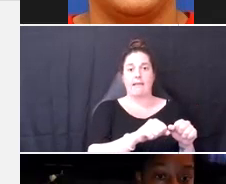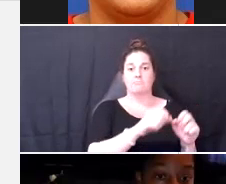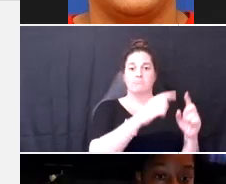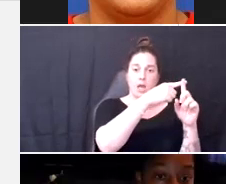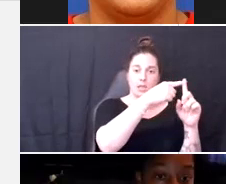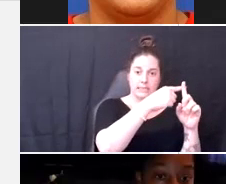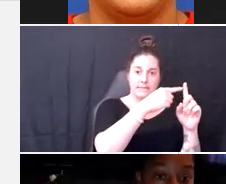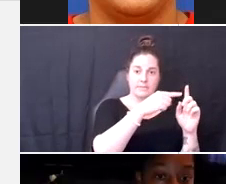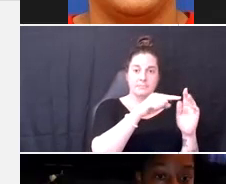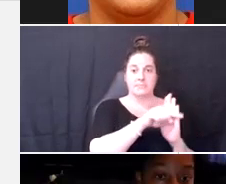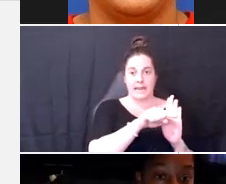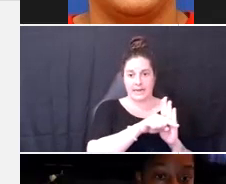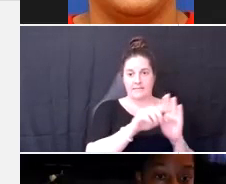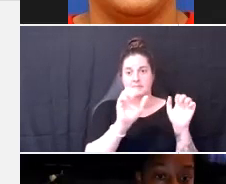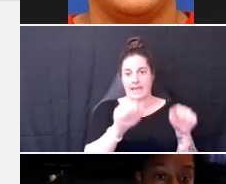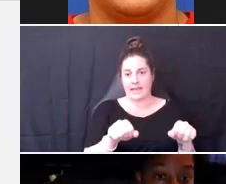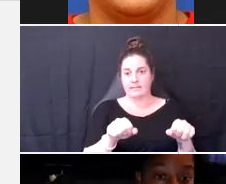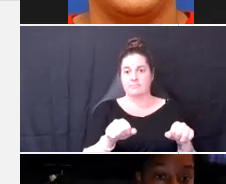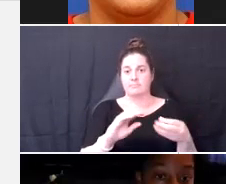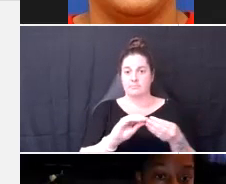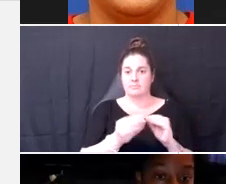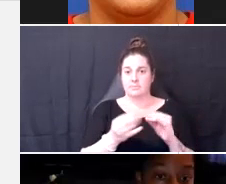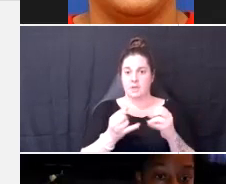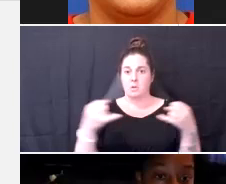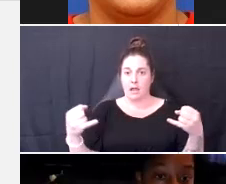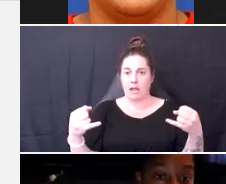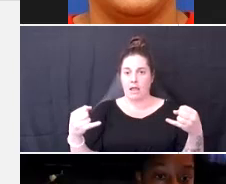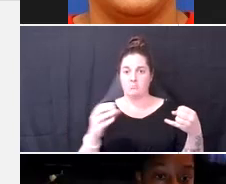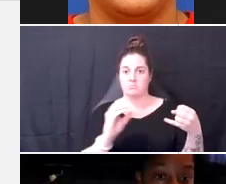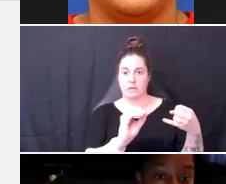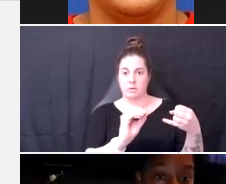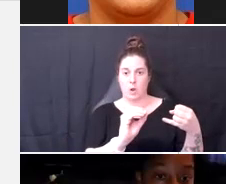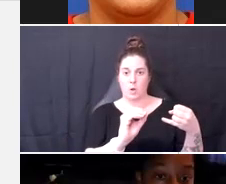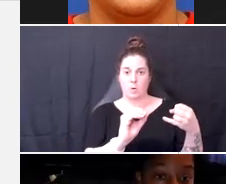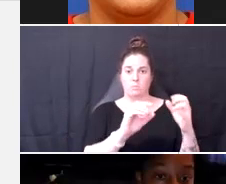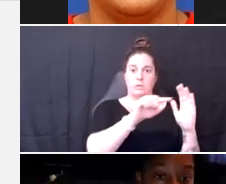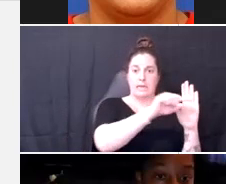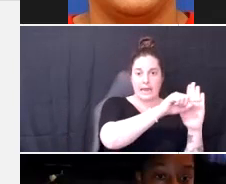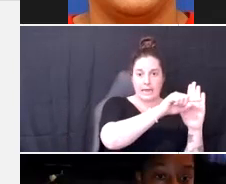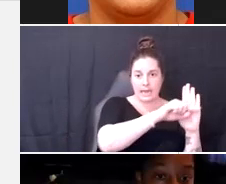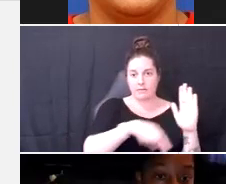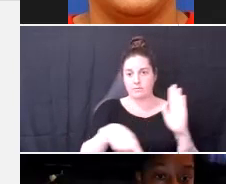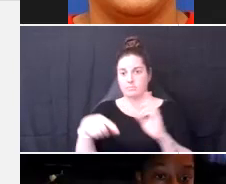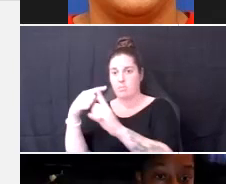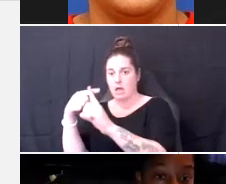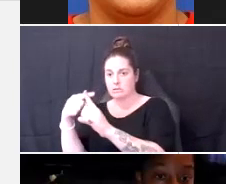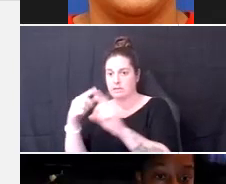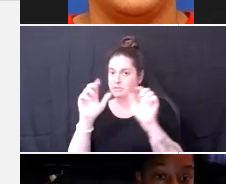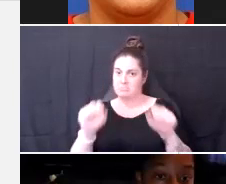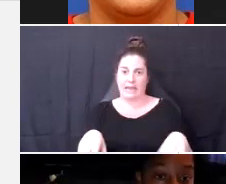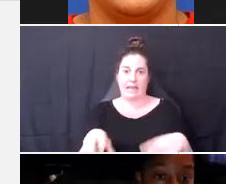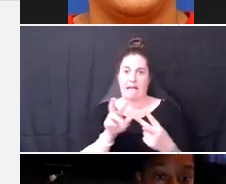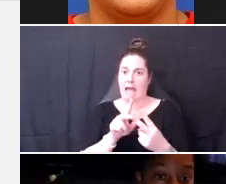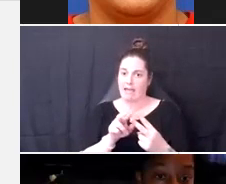point in the negative direction. Okay. And so we have to be careful in